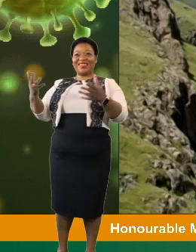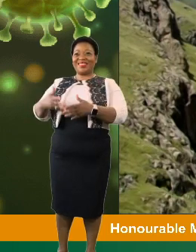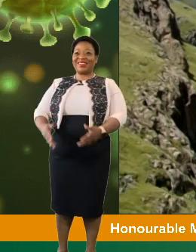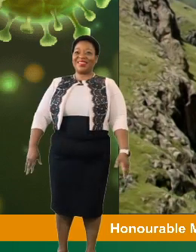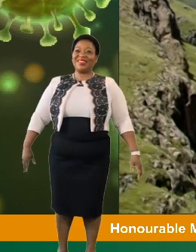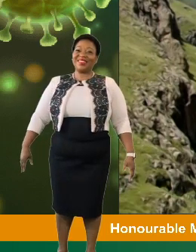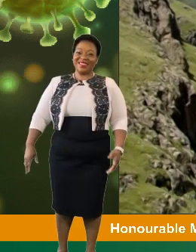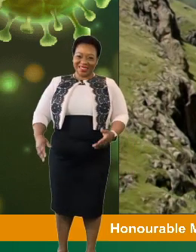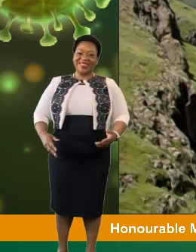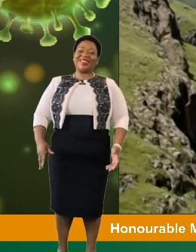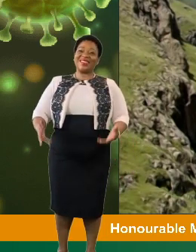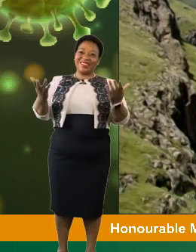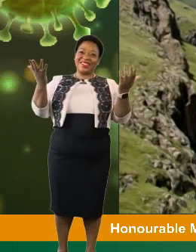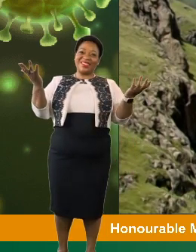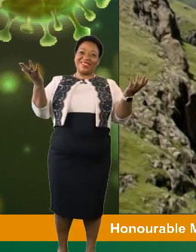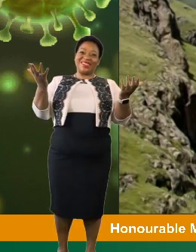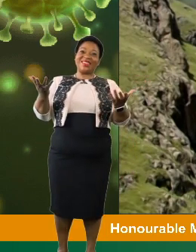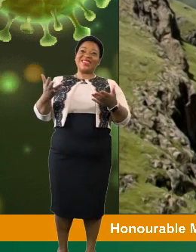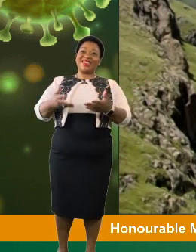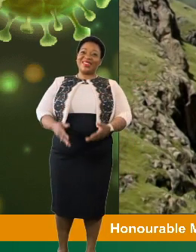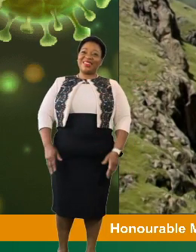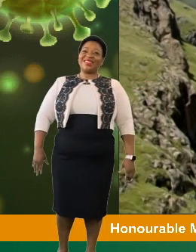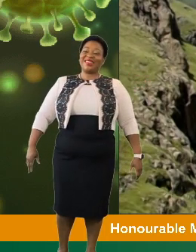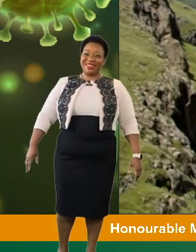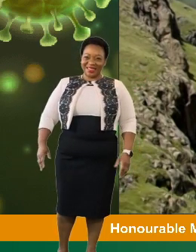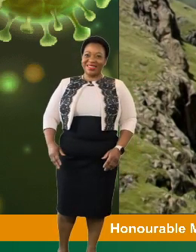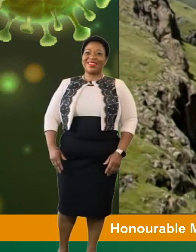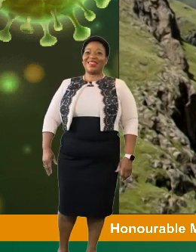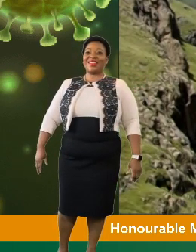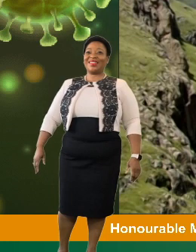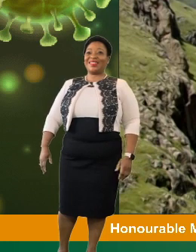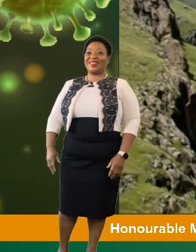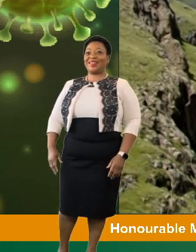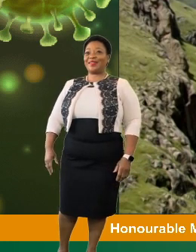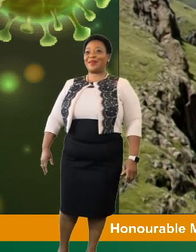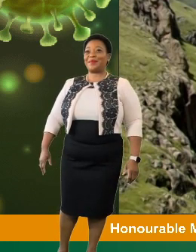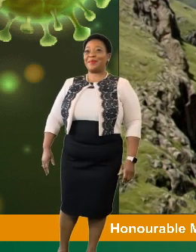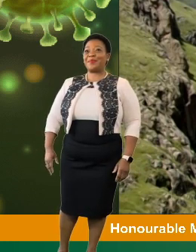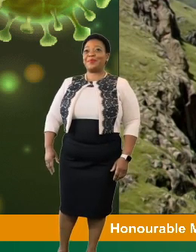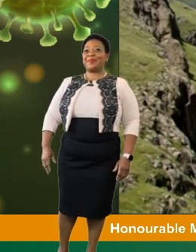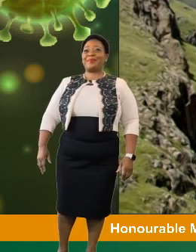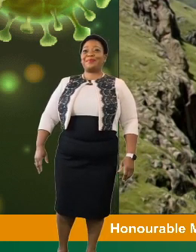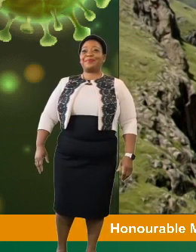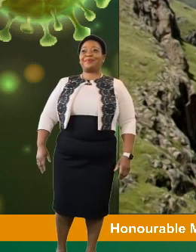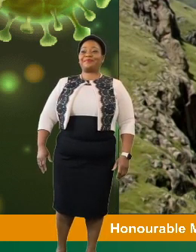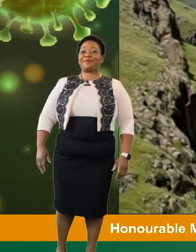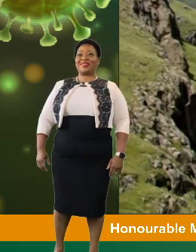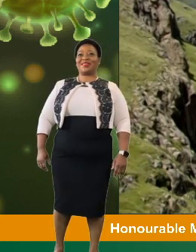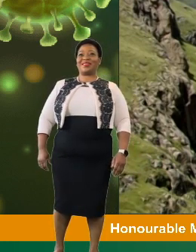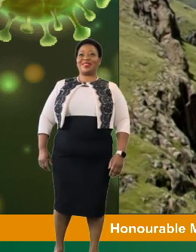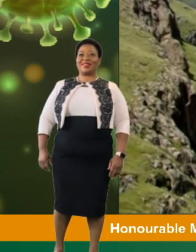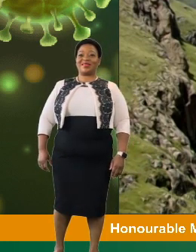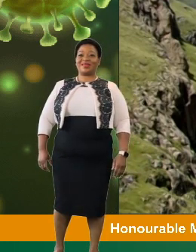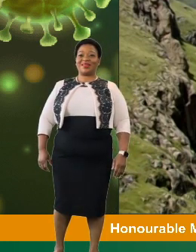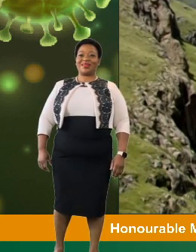with his UIF website? Yes, we can do that. And I'll also link up with Tebogo because through the one-stop shop, we've been getting a lot